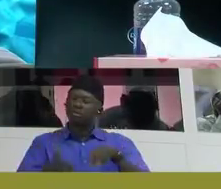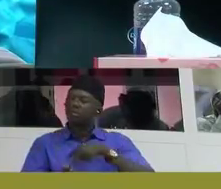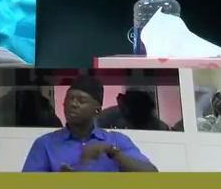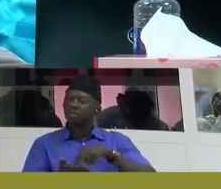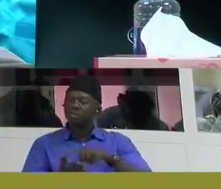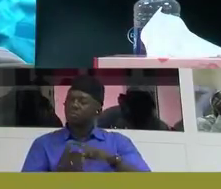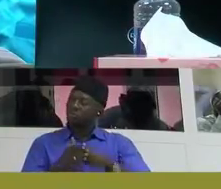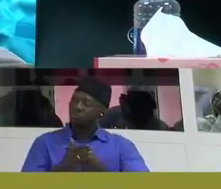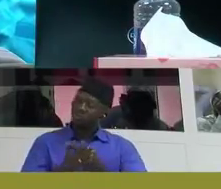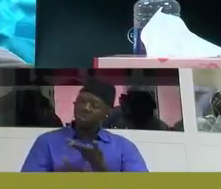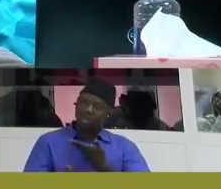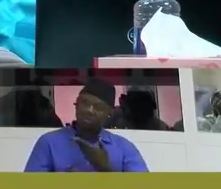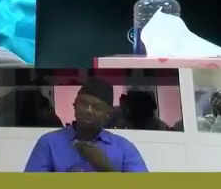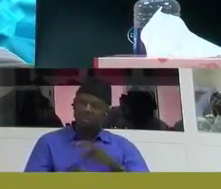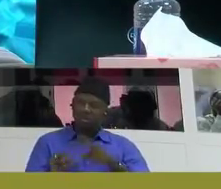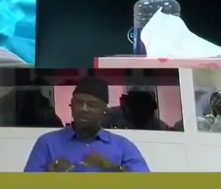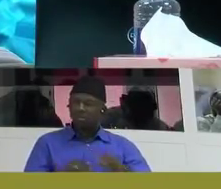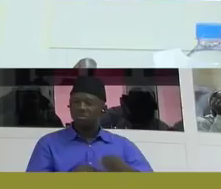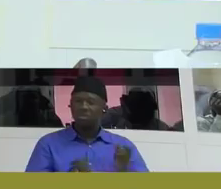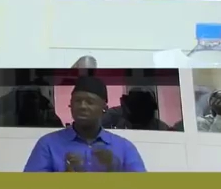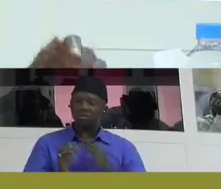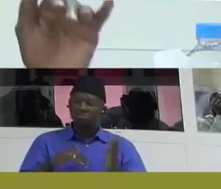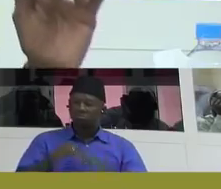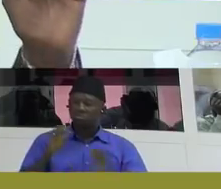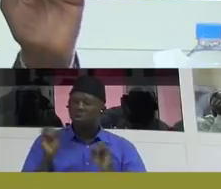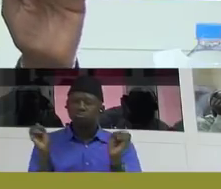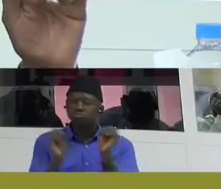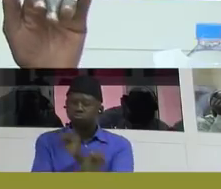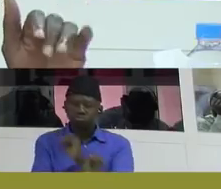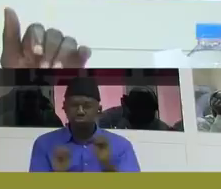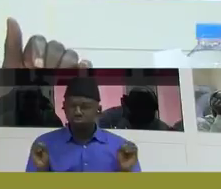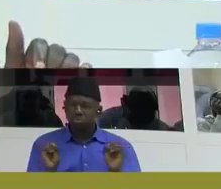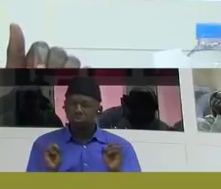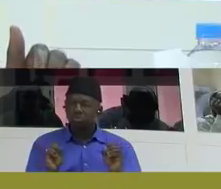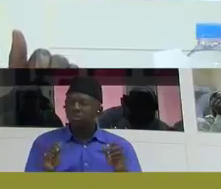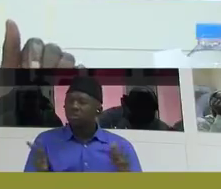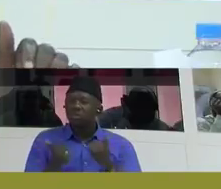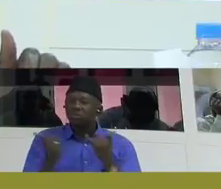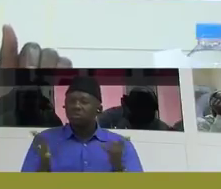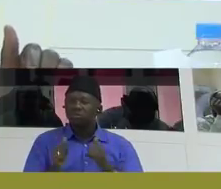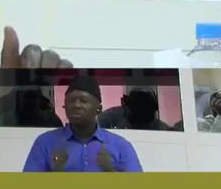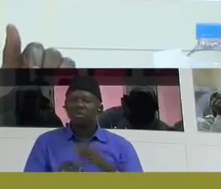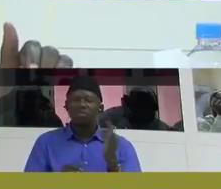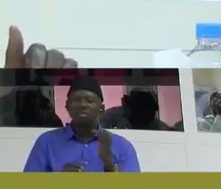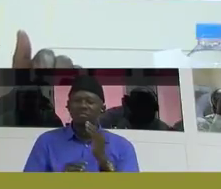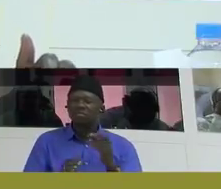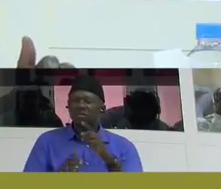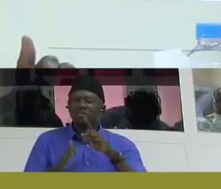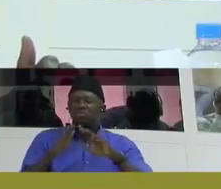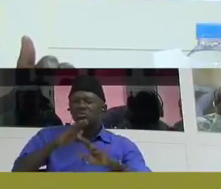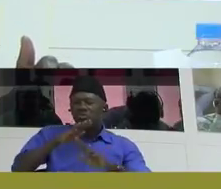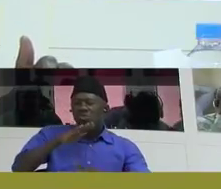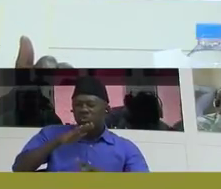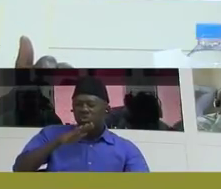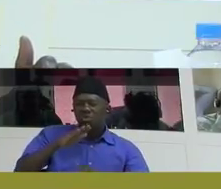even have their event without beating a drum, make it, celebrate it, what they call very low